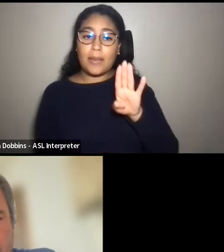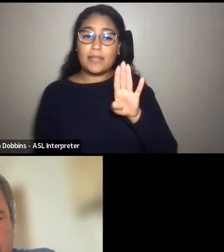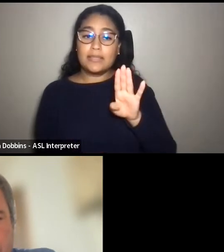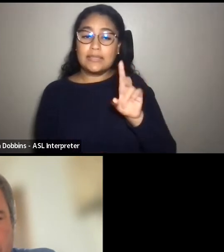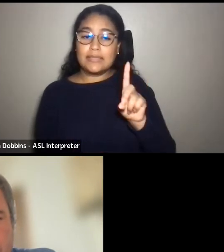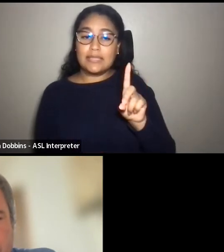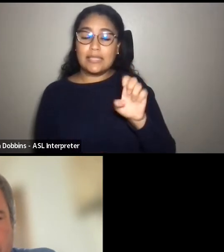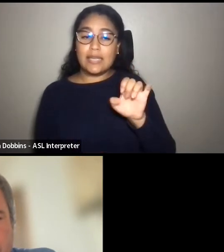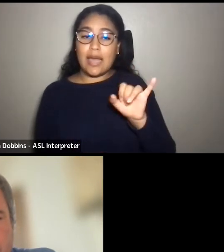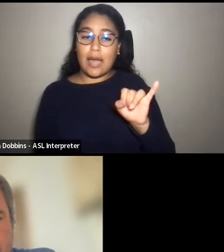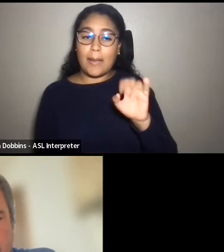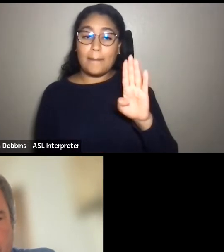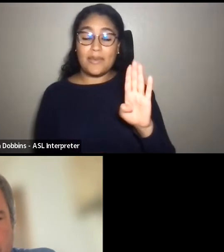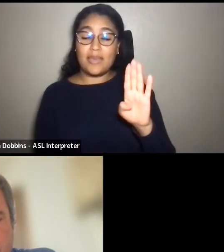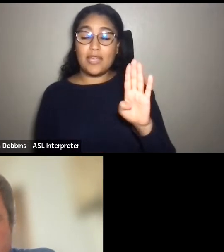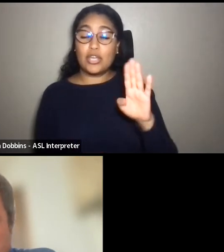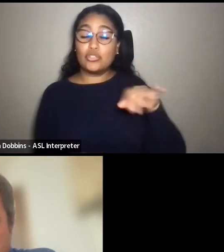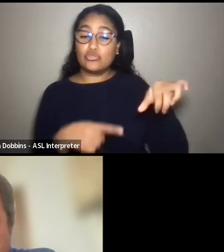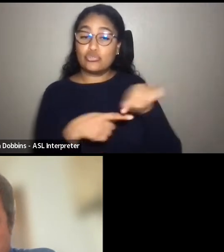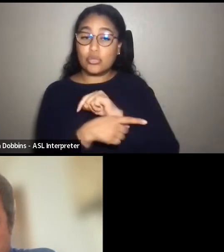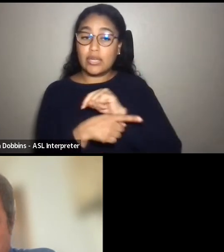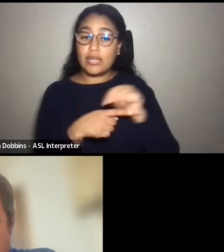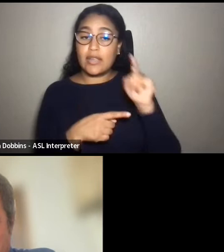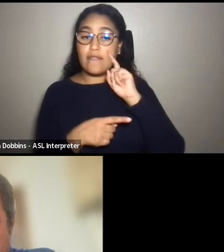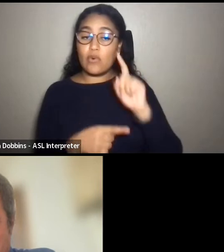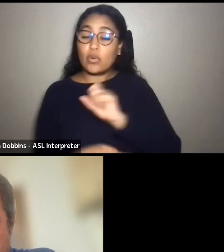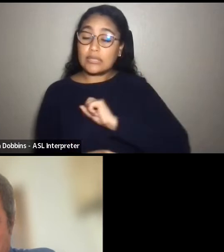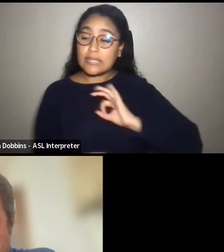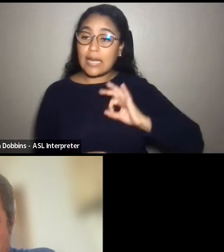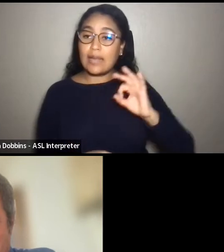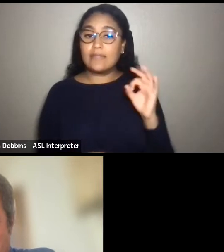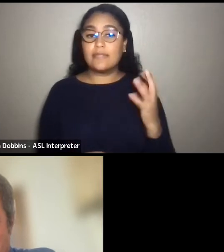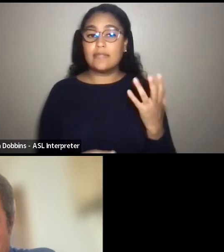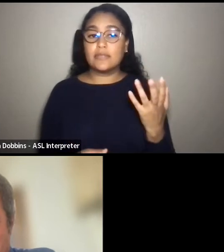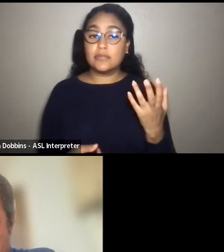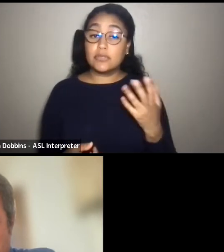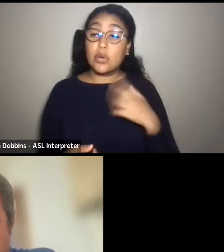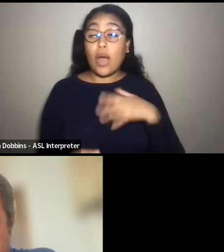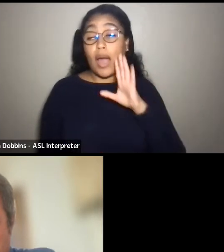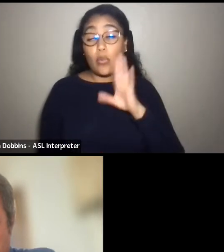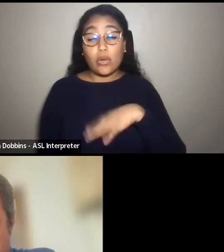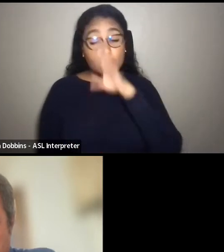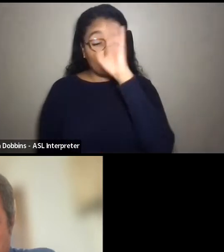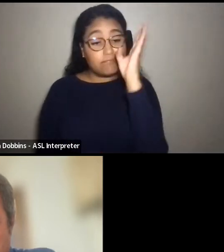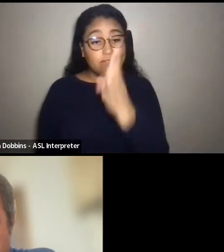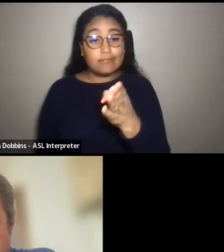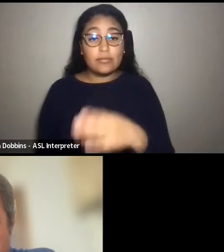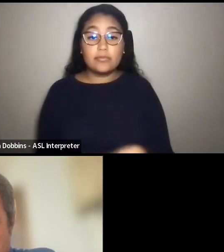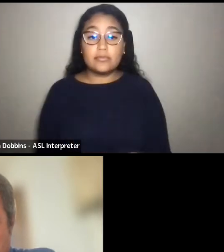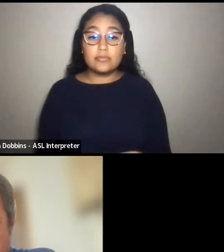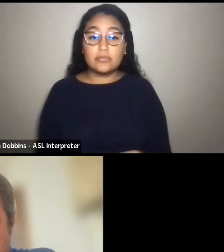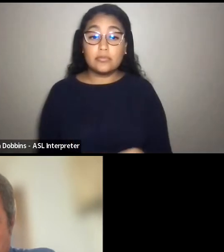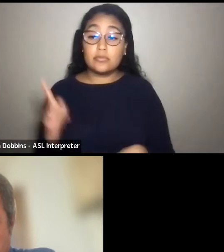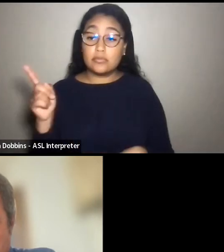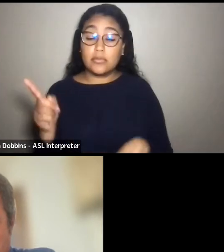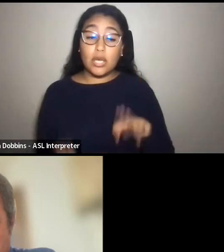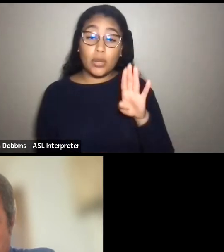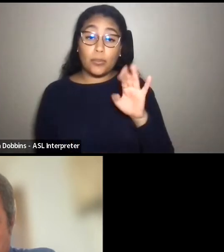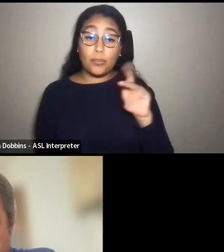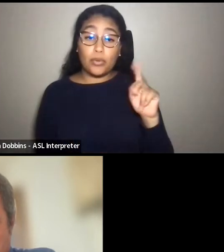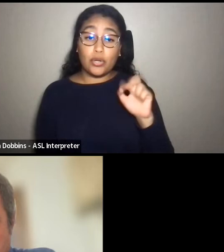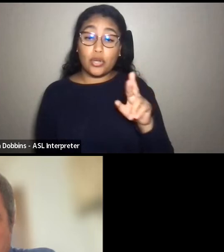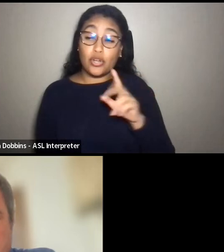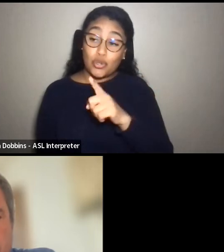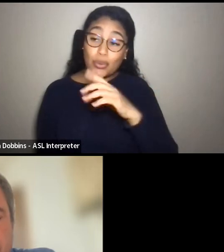training for employees, staff, and faculty. So I will be blunt. Sir,